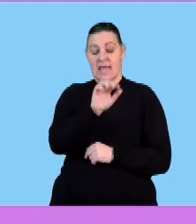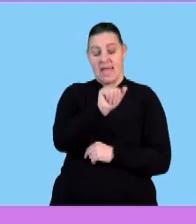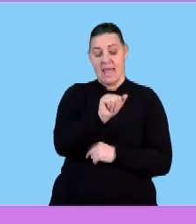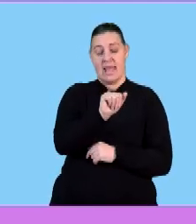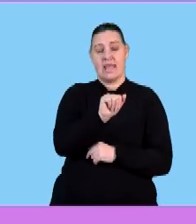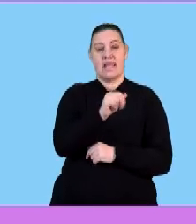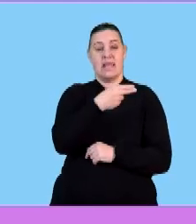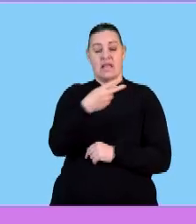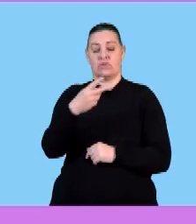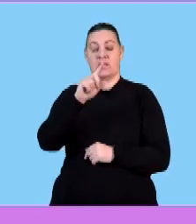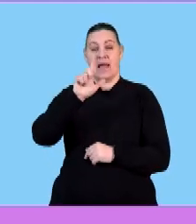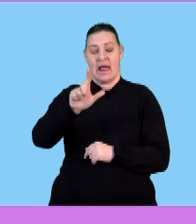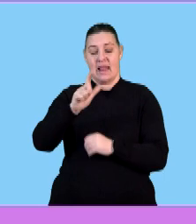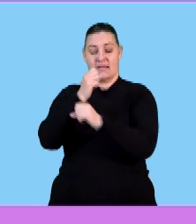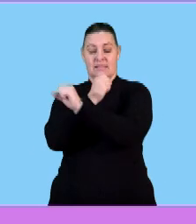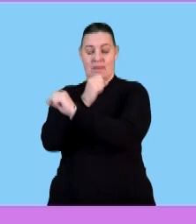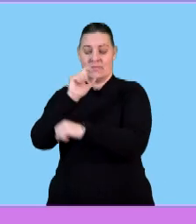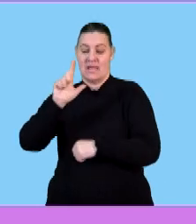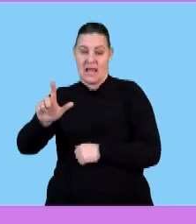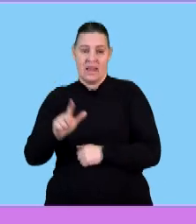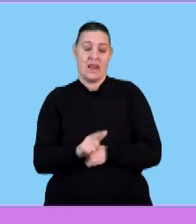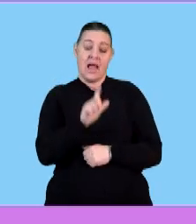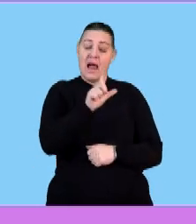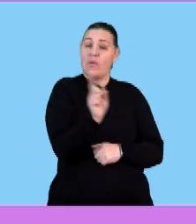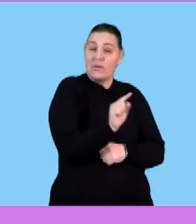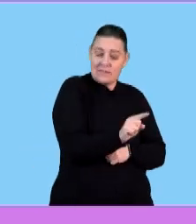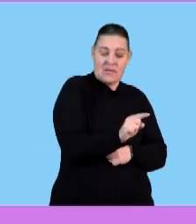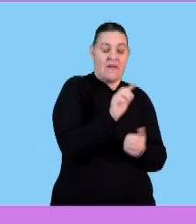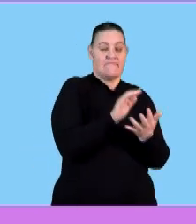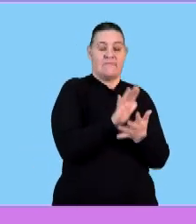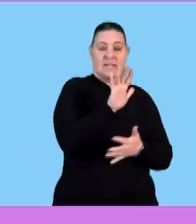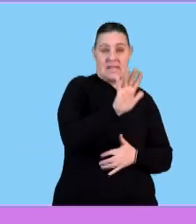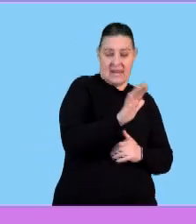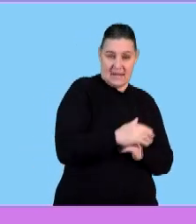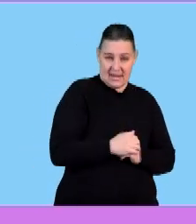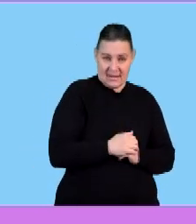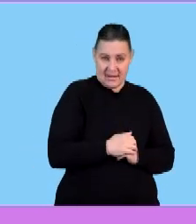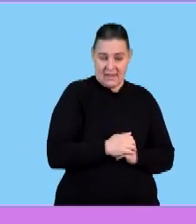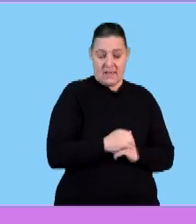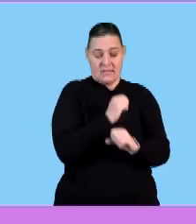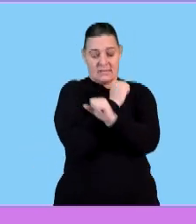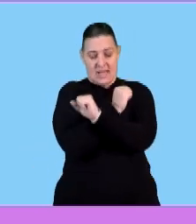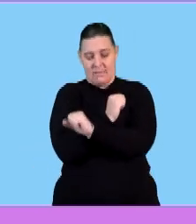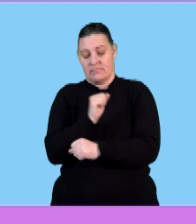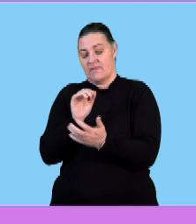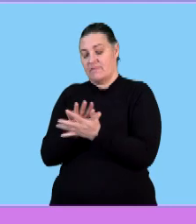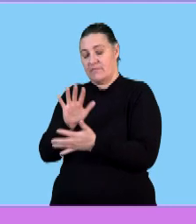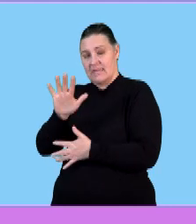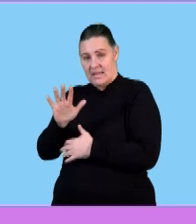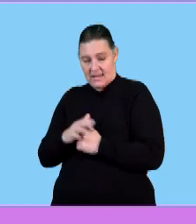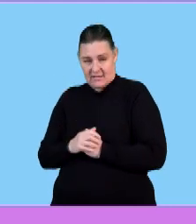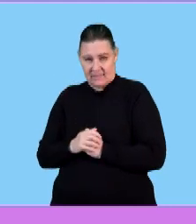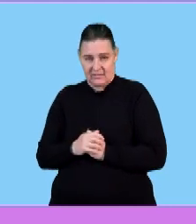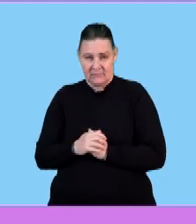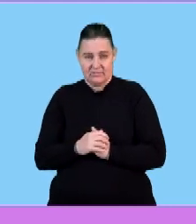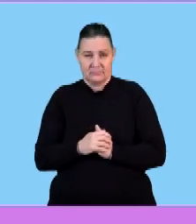is length times length. What is the length? There's it provided to me. It's 15. So